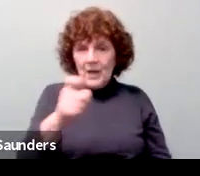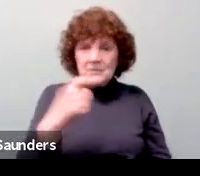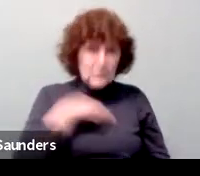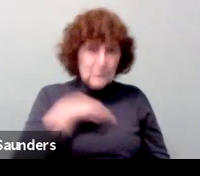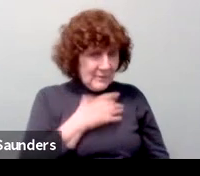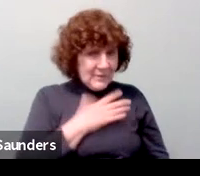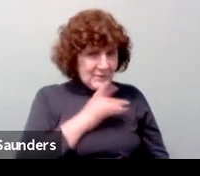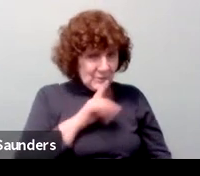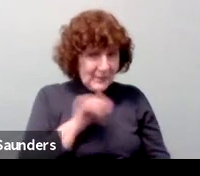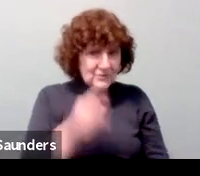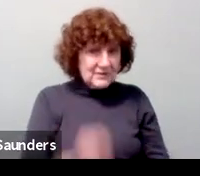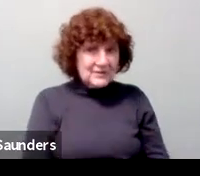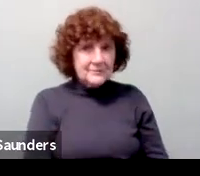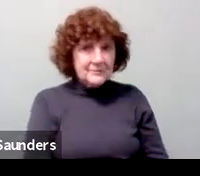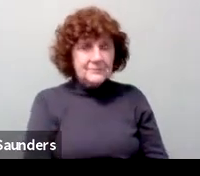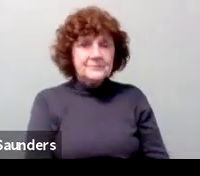it.